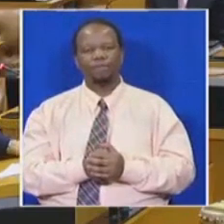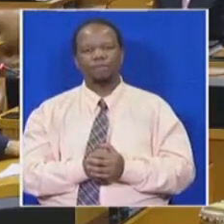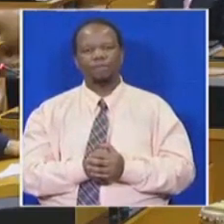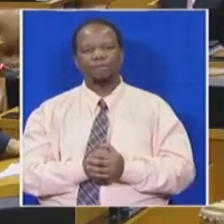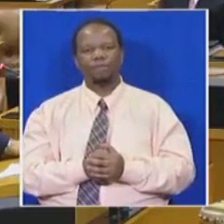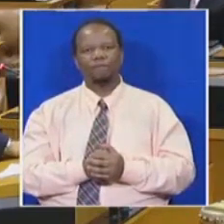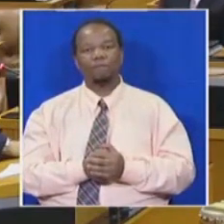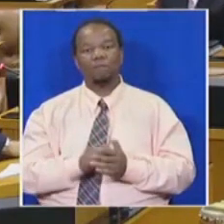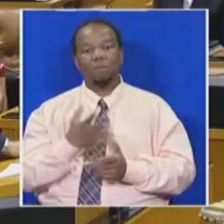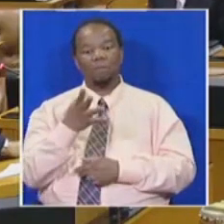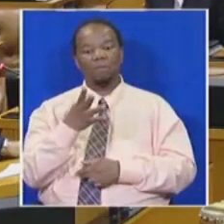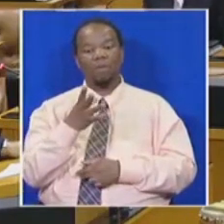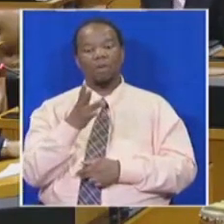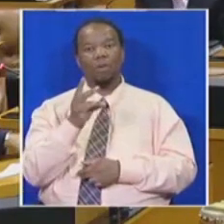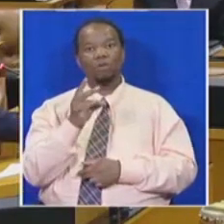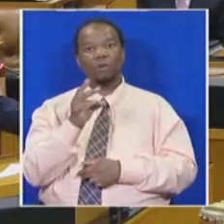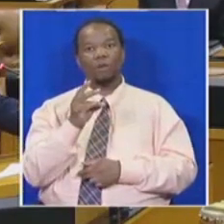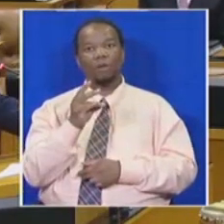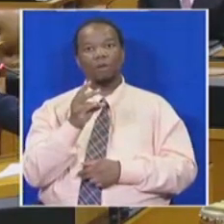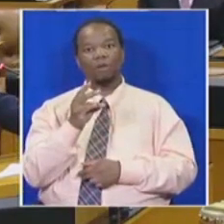It's a Wednesday evening.